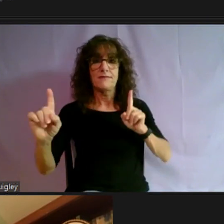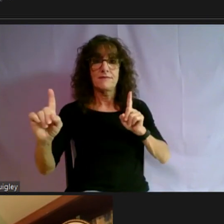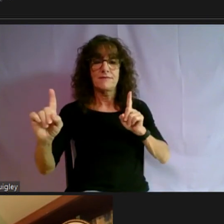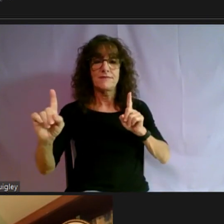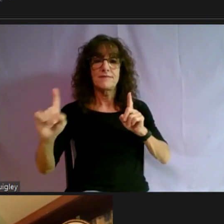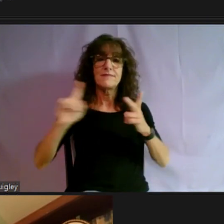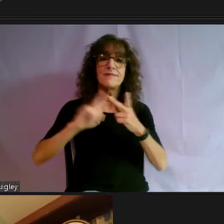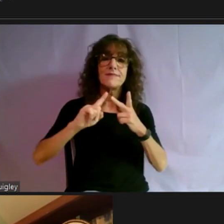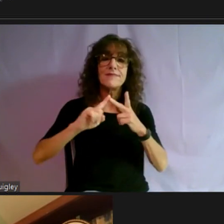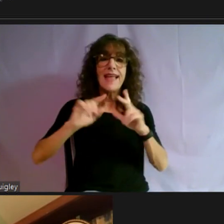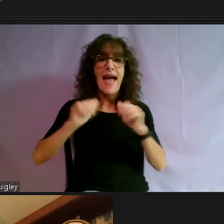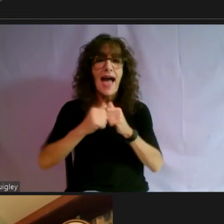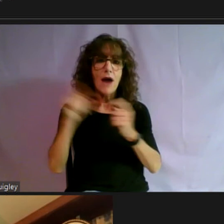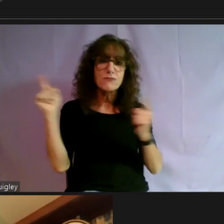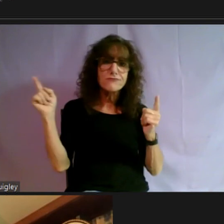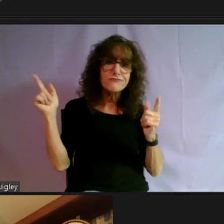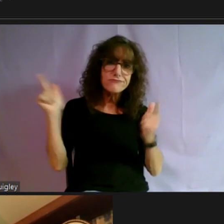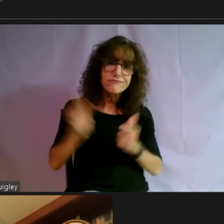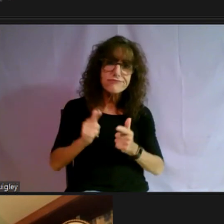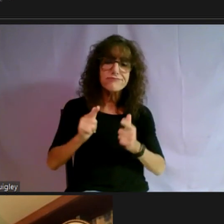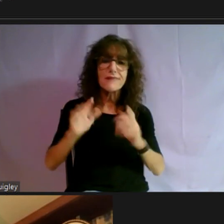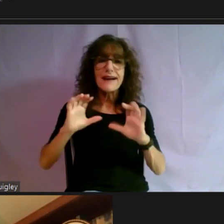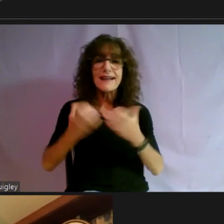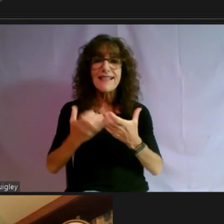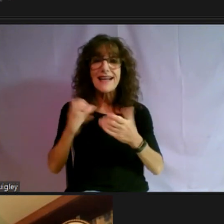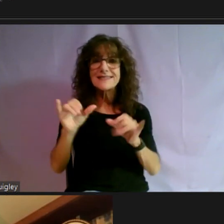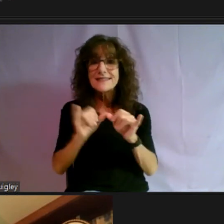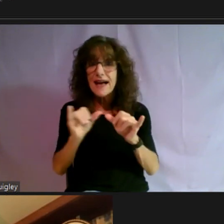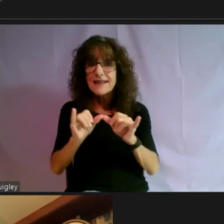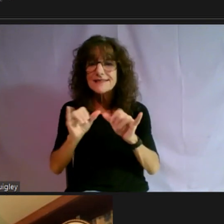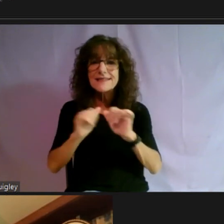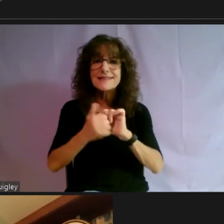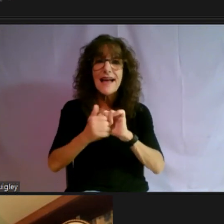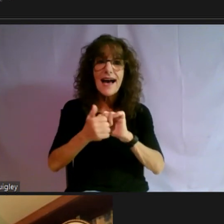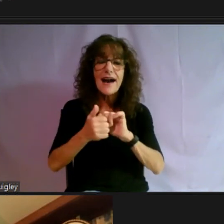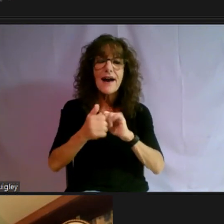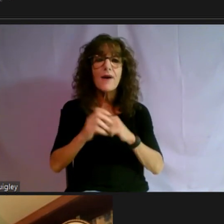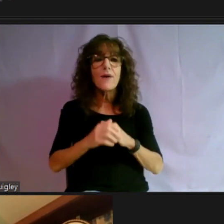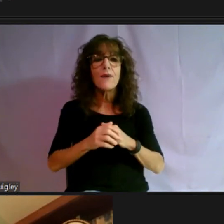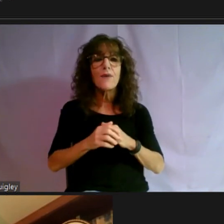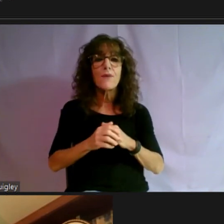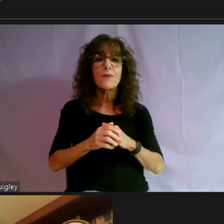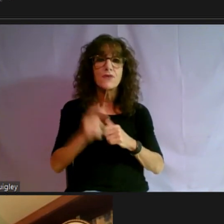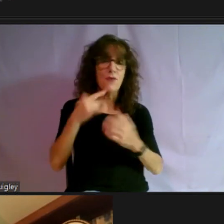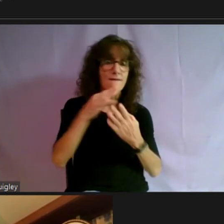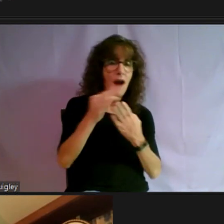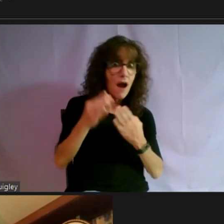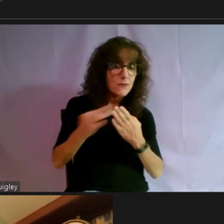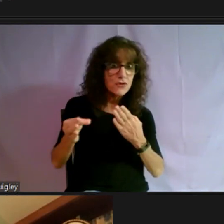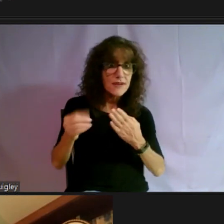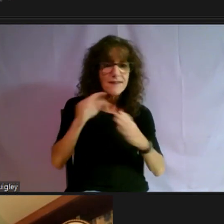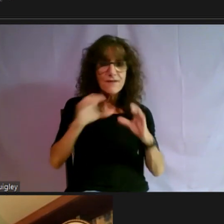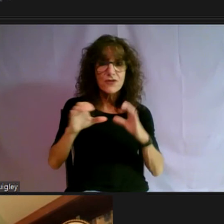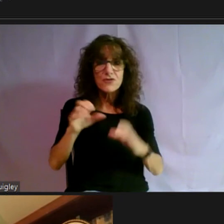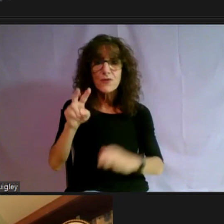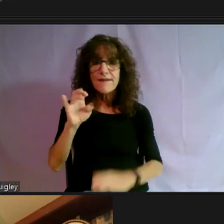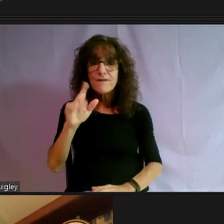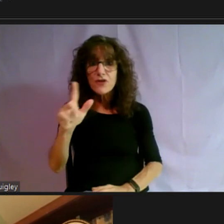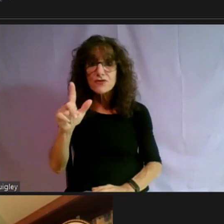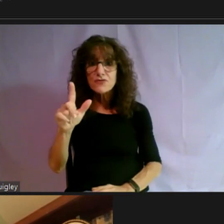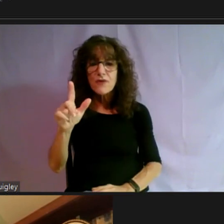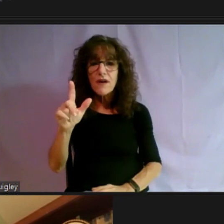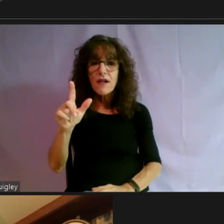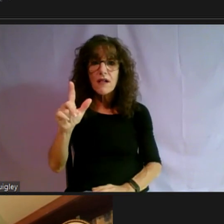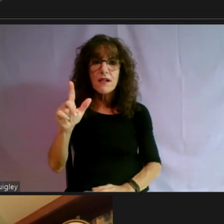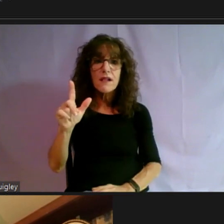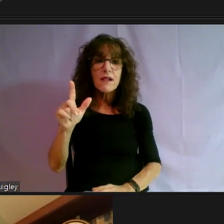change class sizes? Does that mean that you have an option for doing virtual,